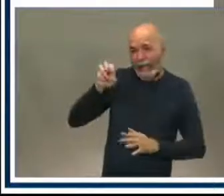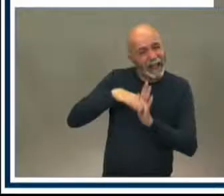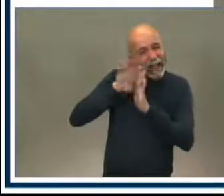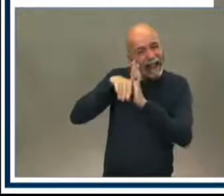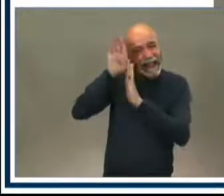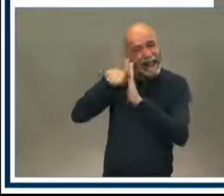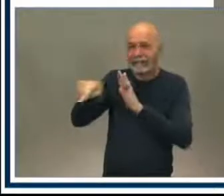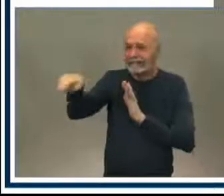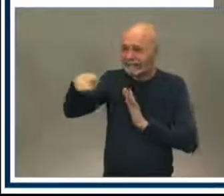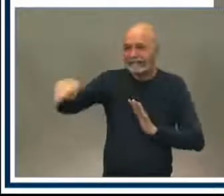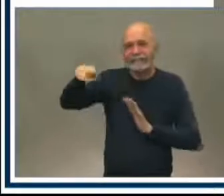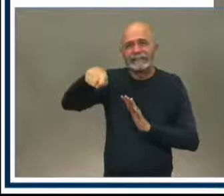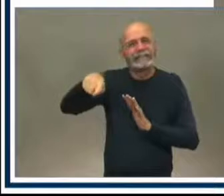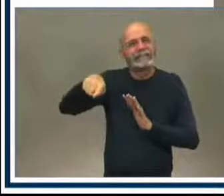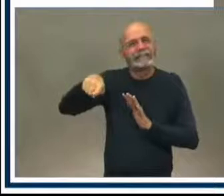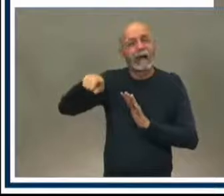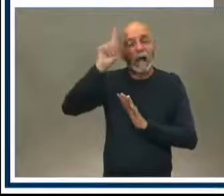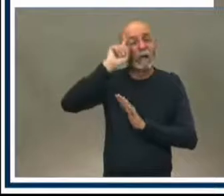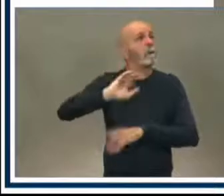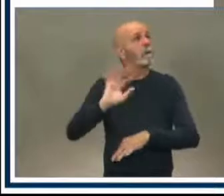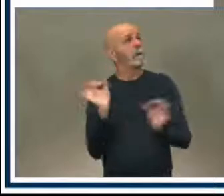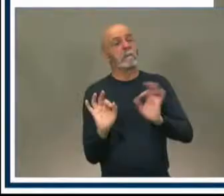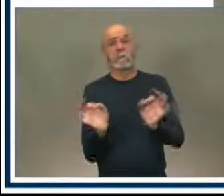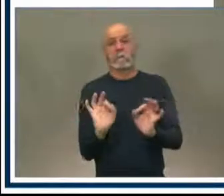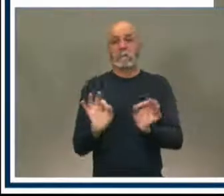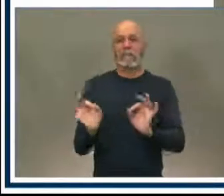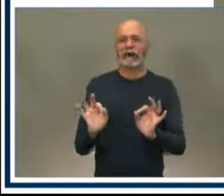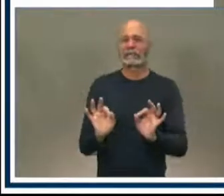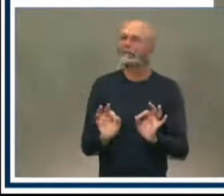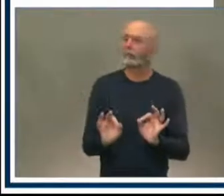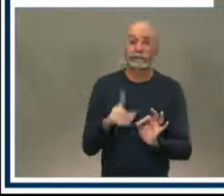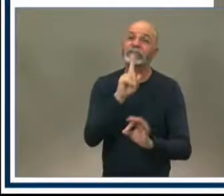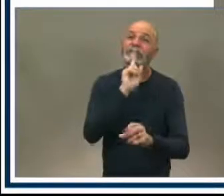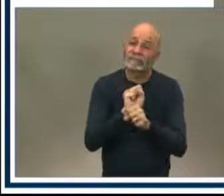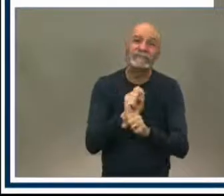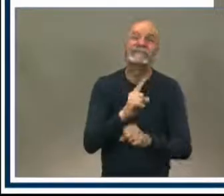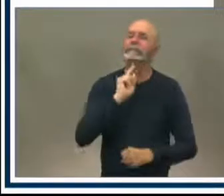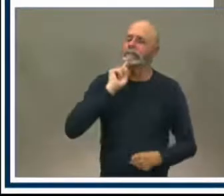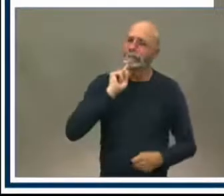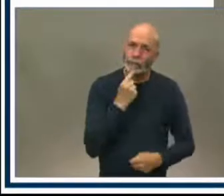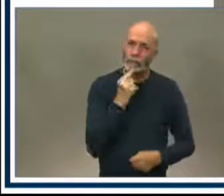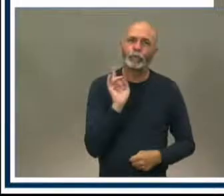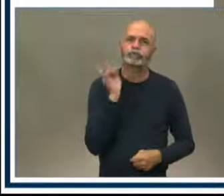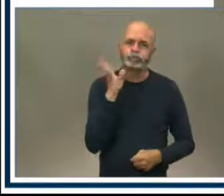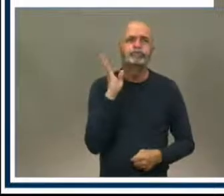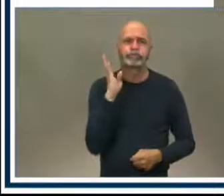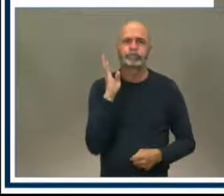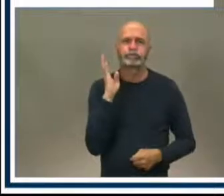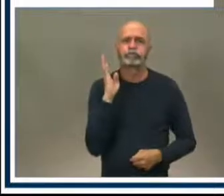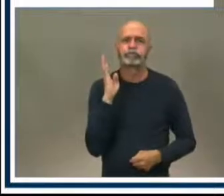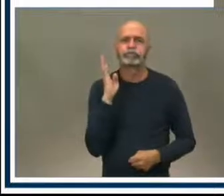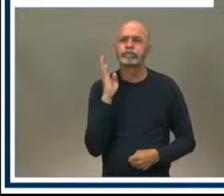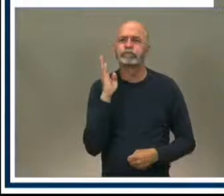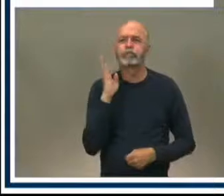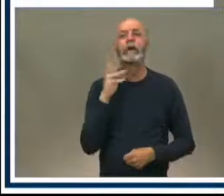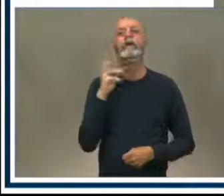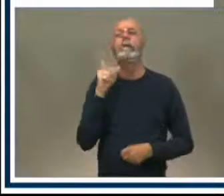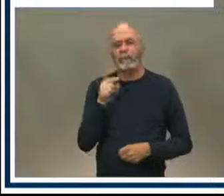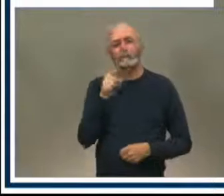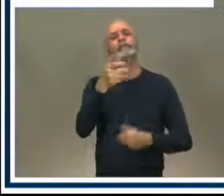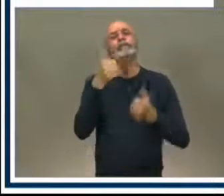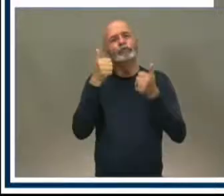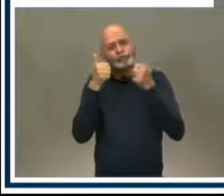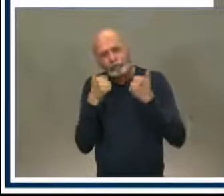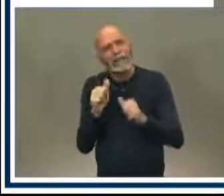this seriously. We need to get vaccinated, people following all the public health measures that are in place. They are working. They will get us through this,